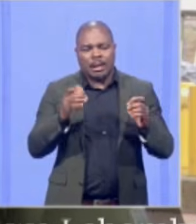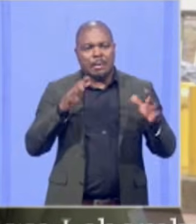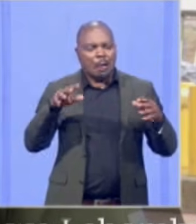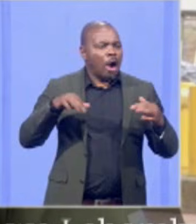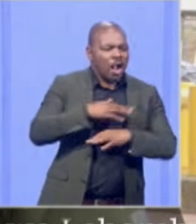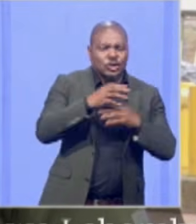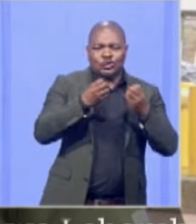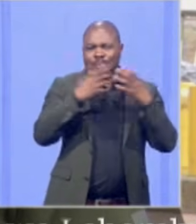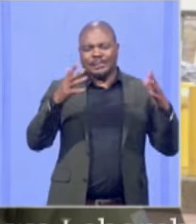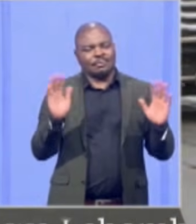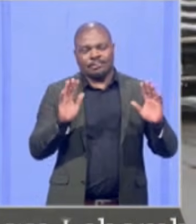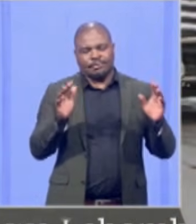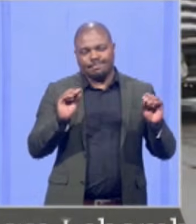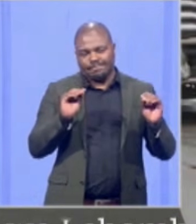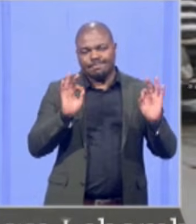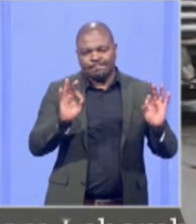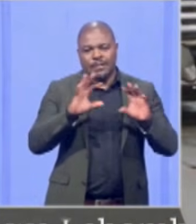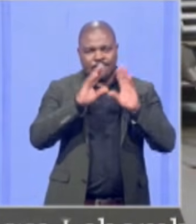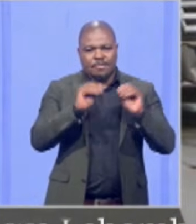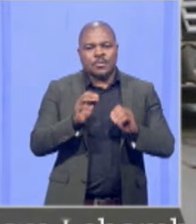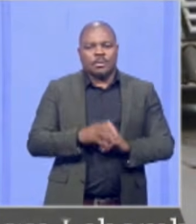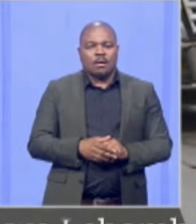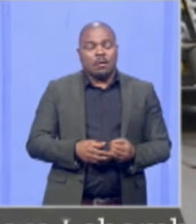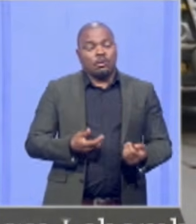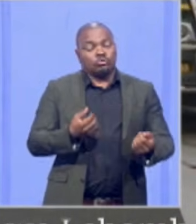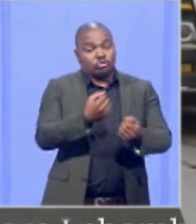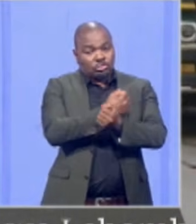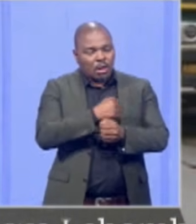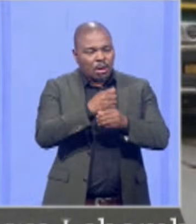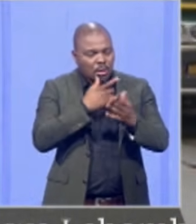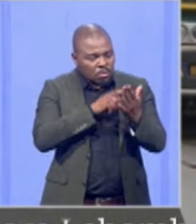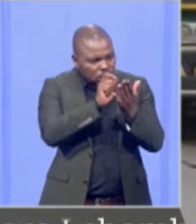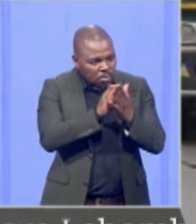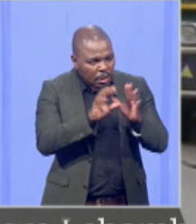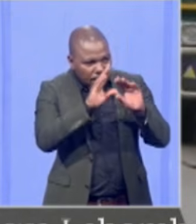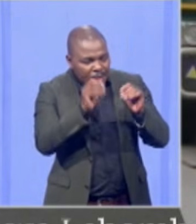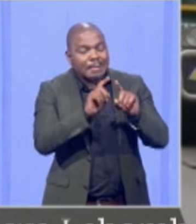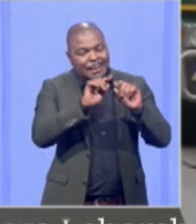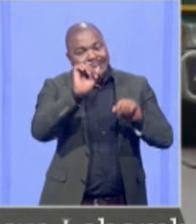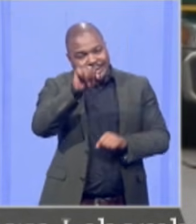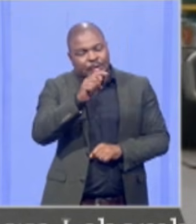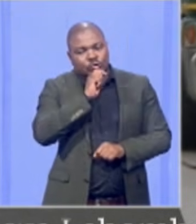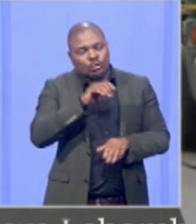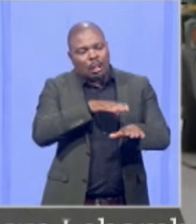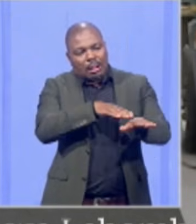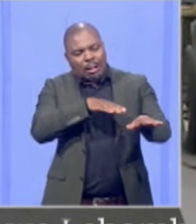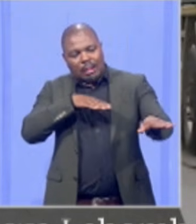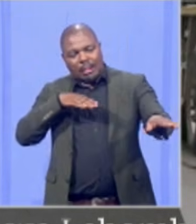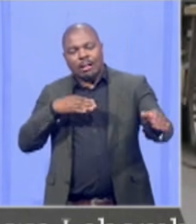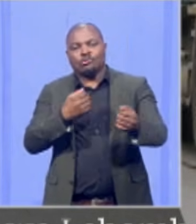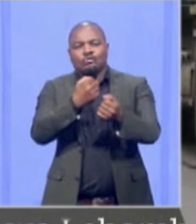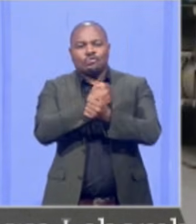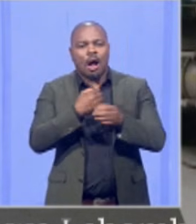movement of vehicles per se. Processing of the trucks, we do have a bit of a long, line of trucks. They are now sitting at